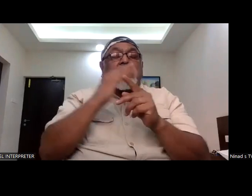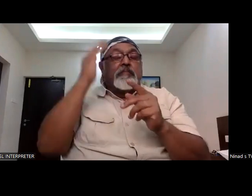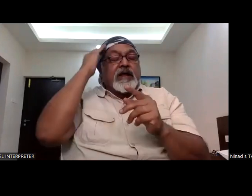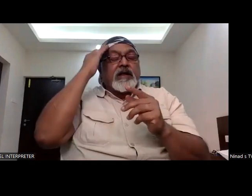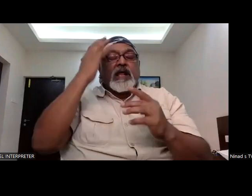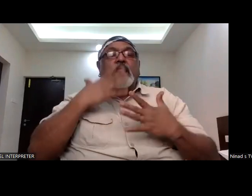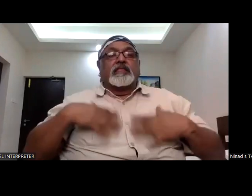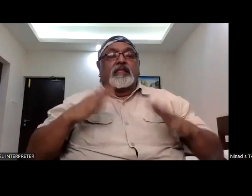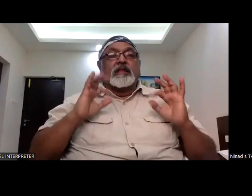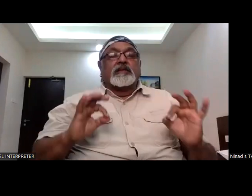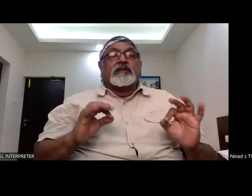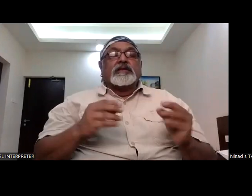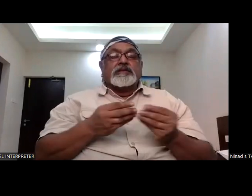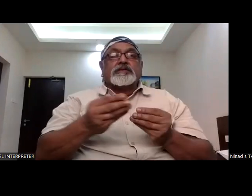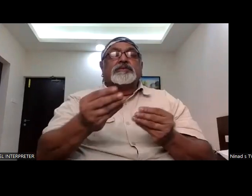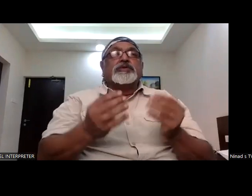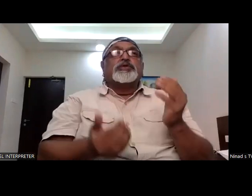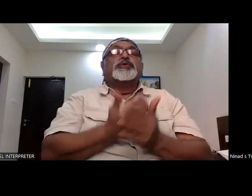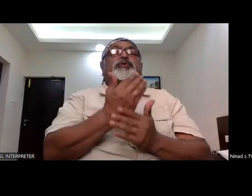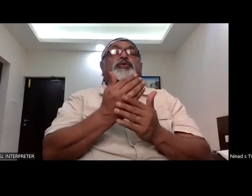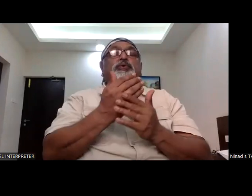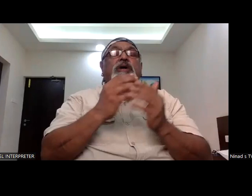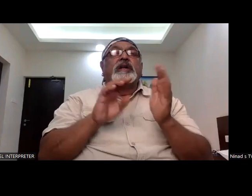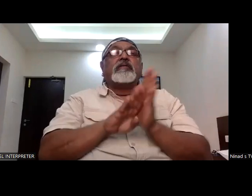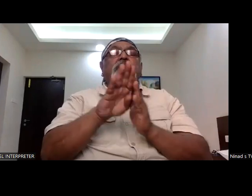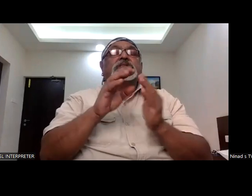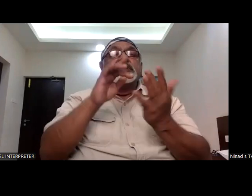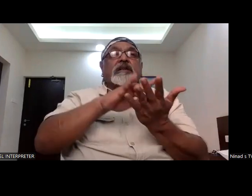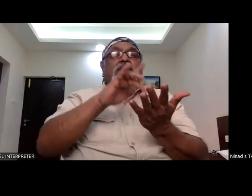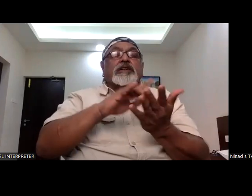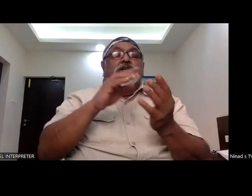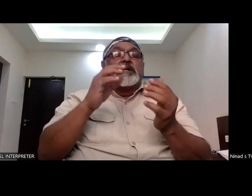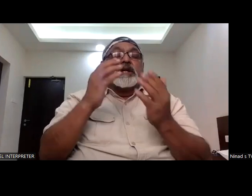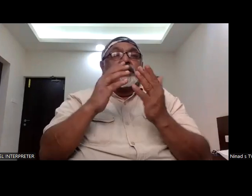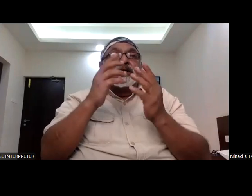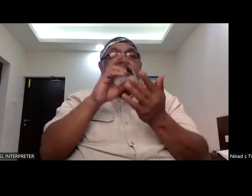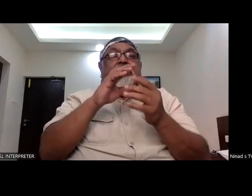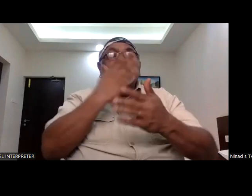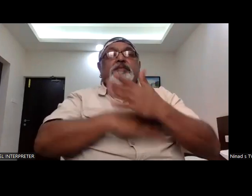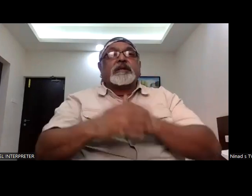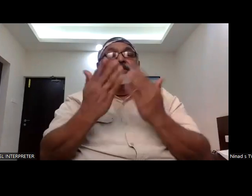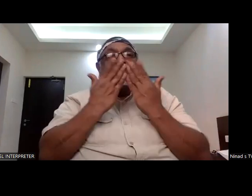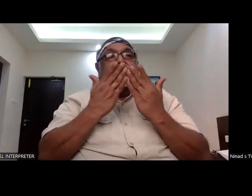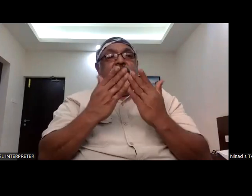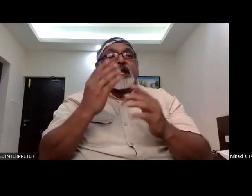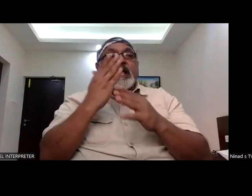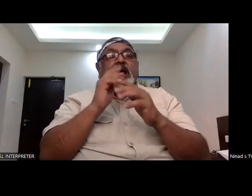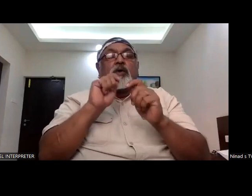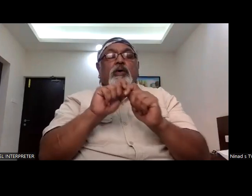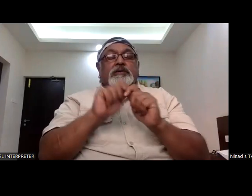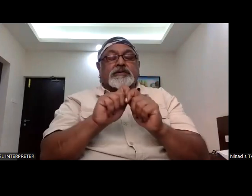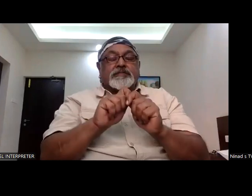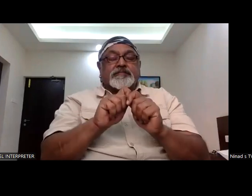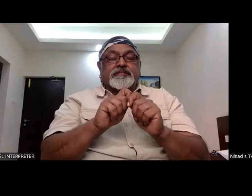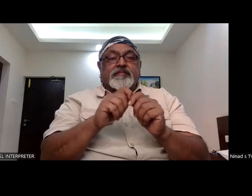to the newly developed Center for Disability Studies and Action in June 2006. She is currently engaged in